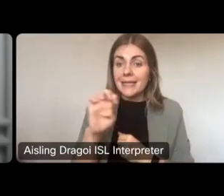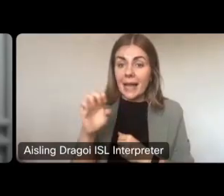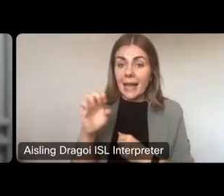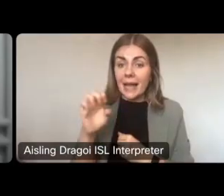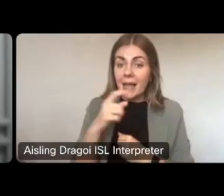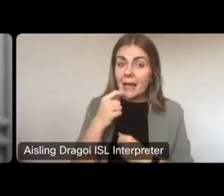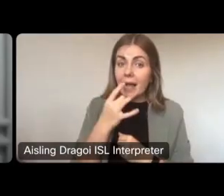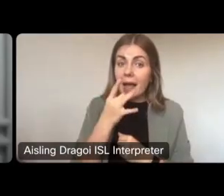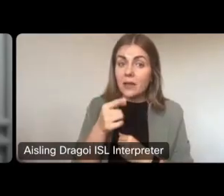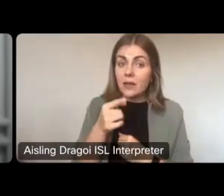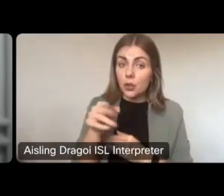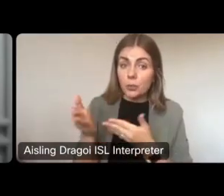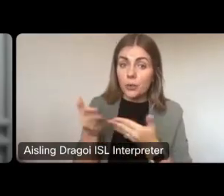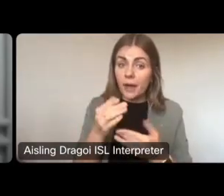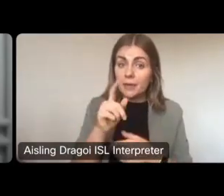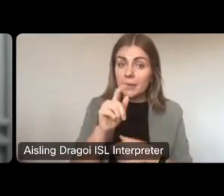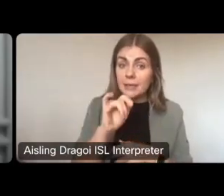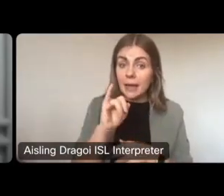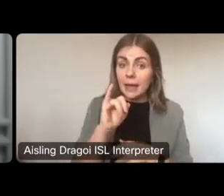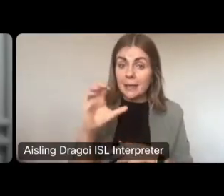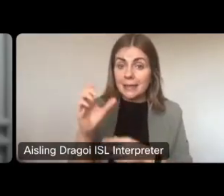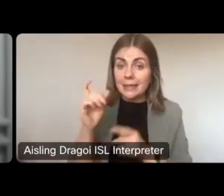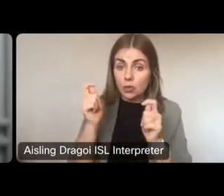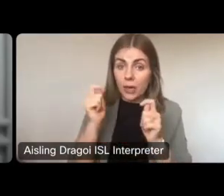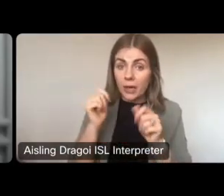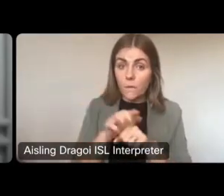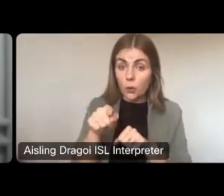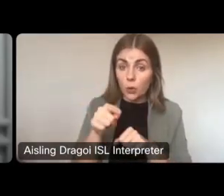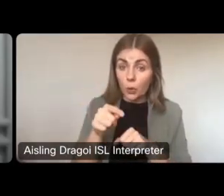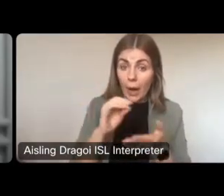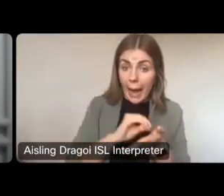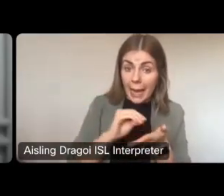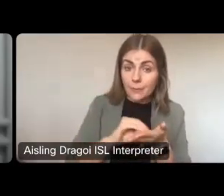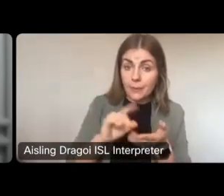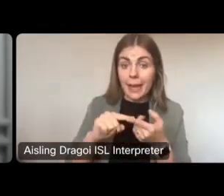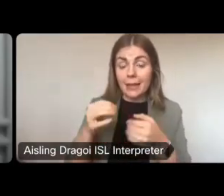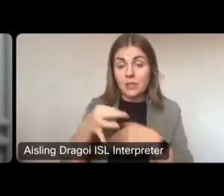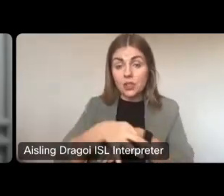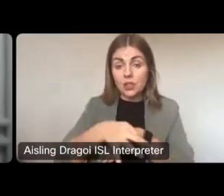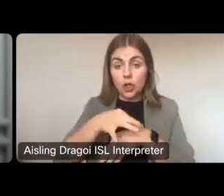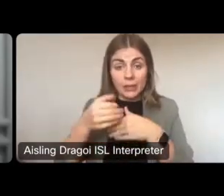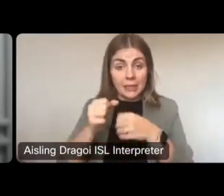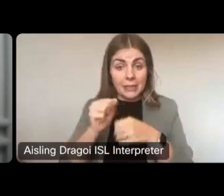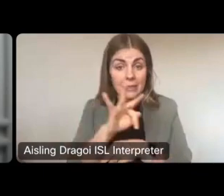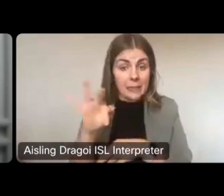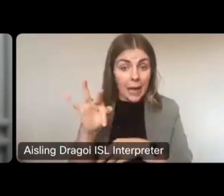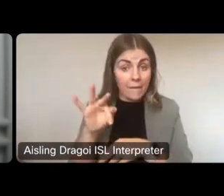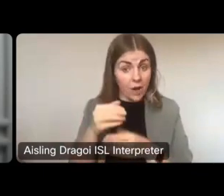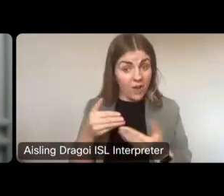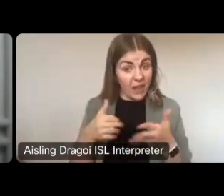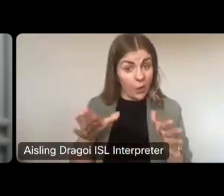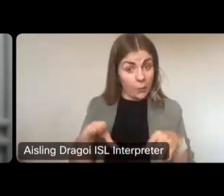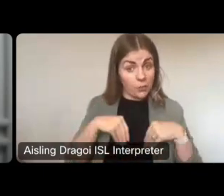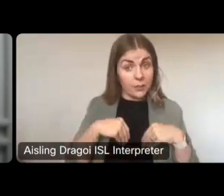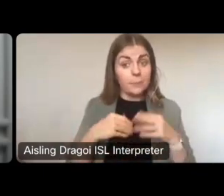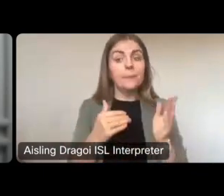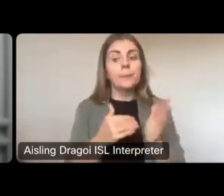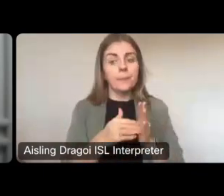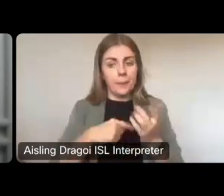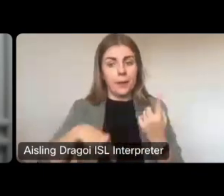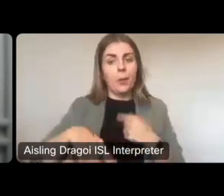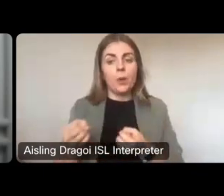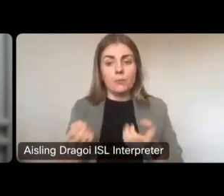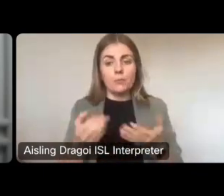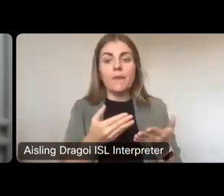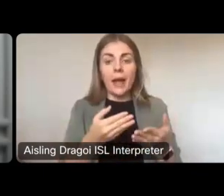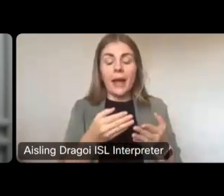your admin and security staff, and how open are they to this? Yeah, no, we provide training,